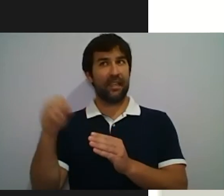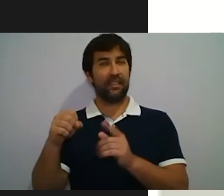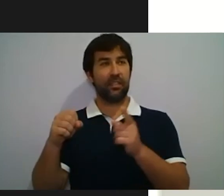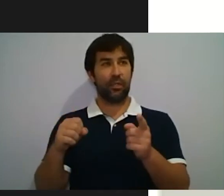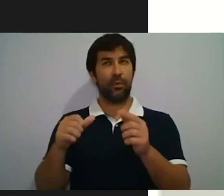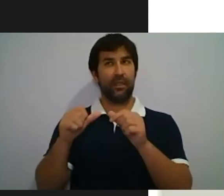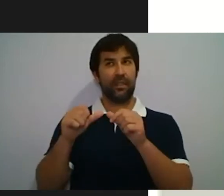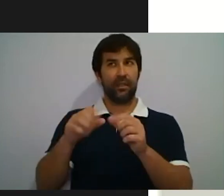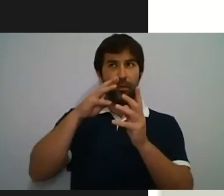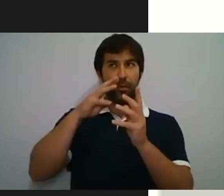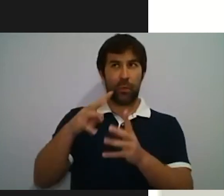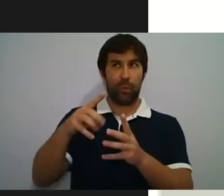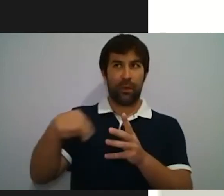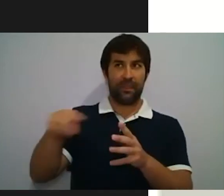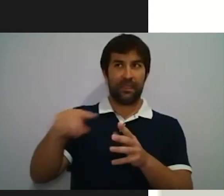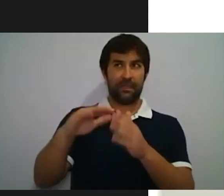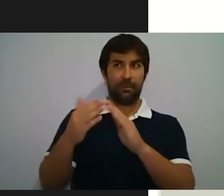curve.